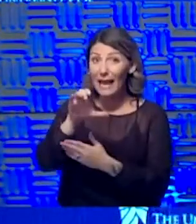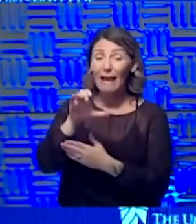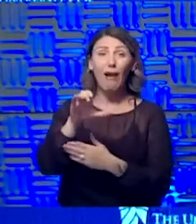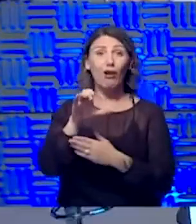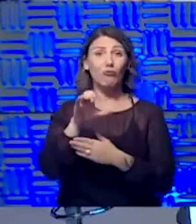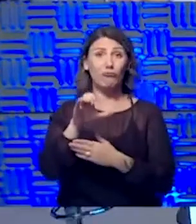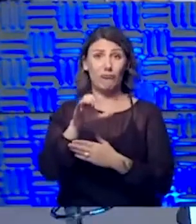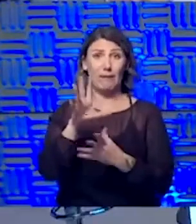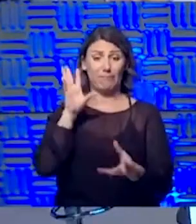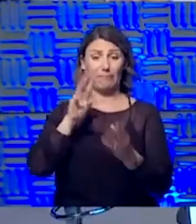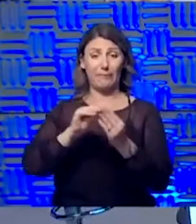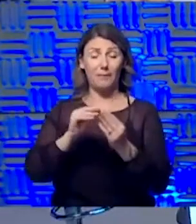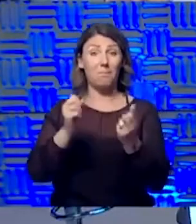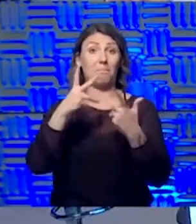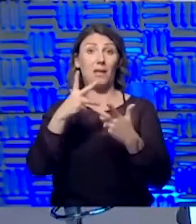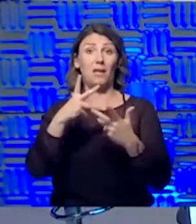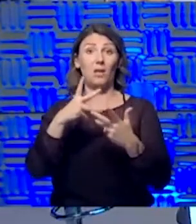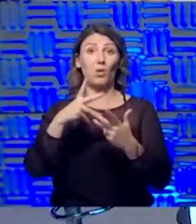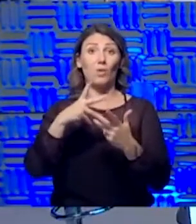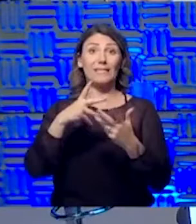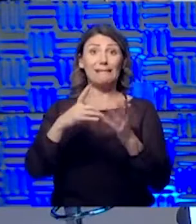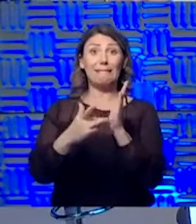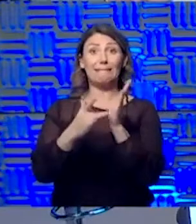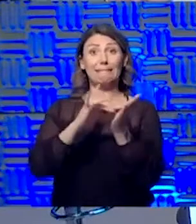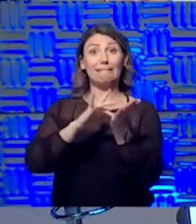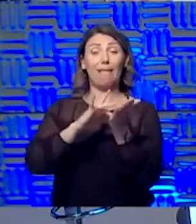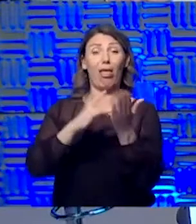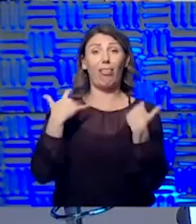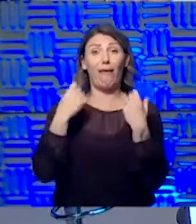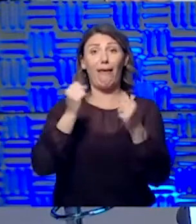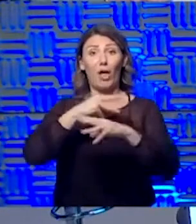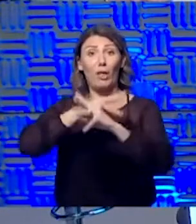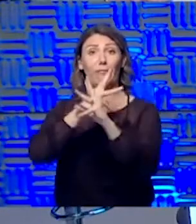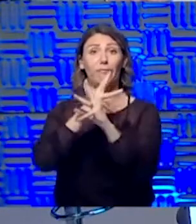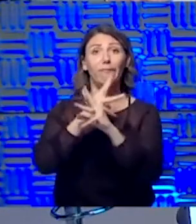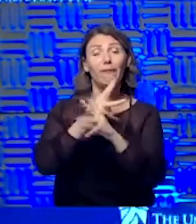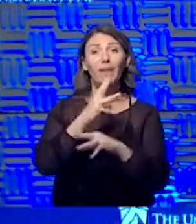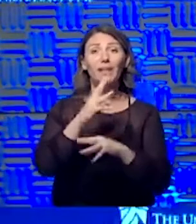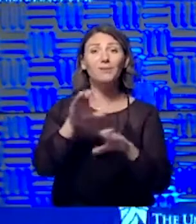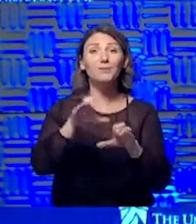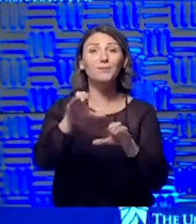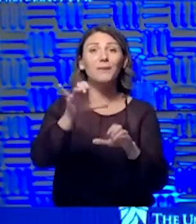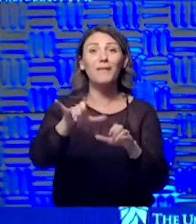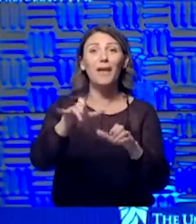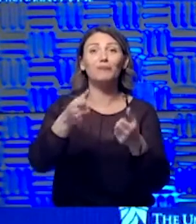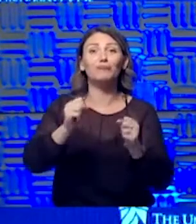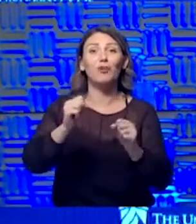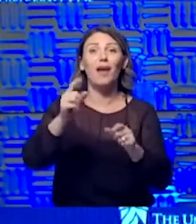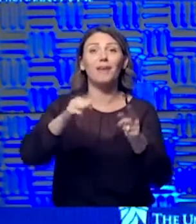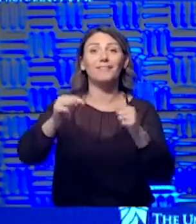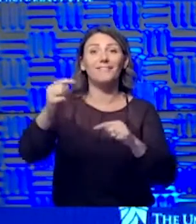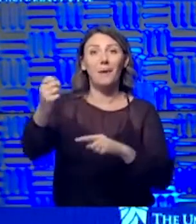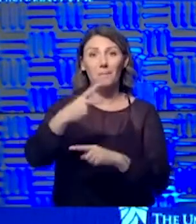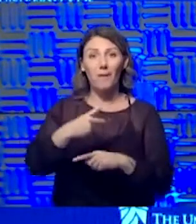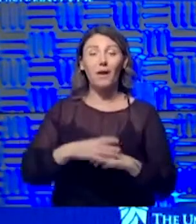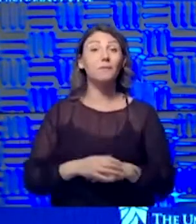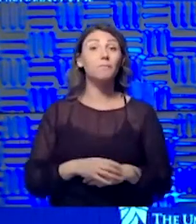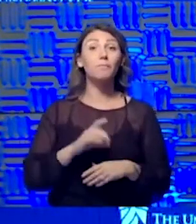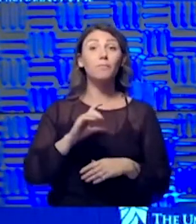So those guys have done a remarkable job trying to come back. Other questions that are out there?